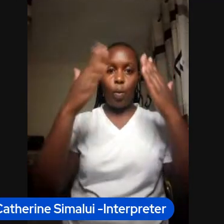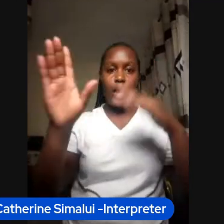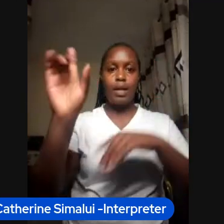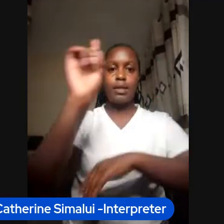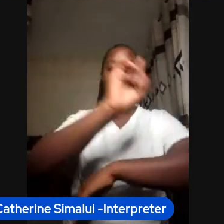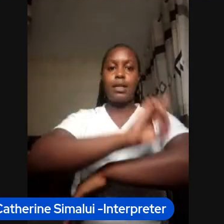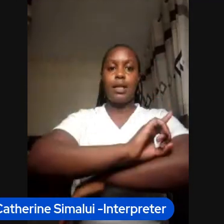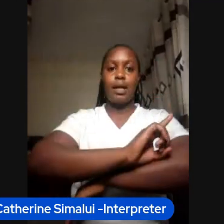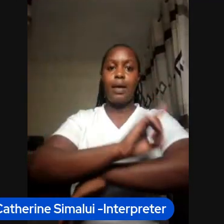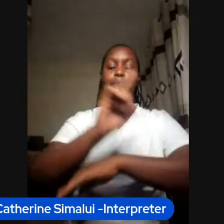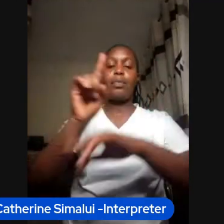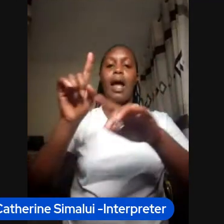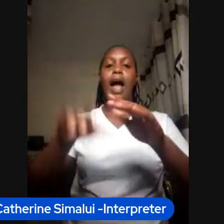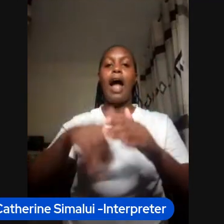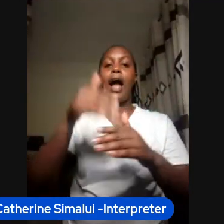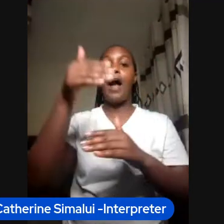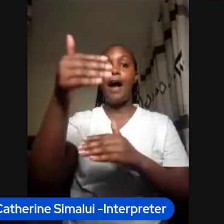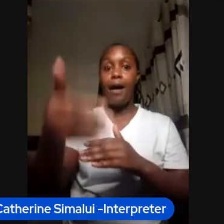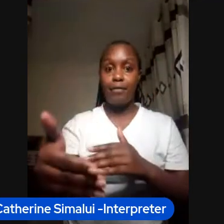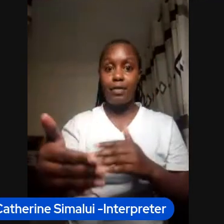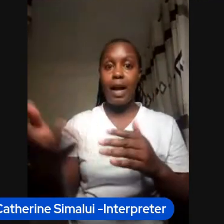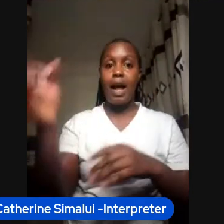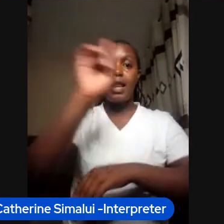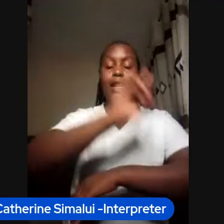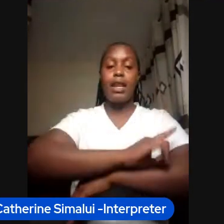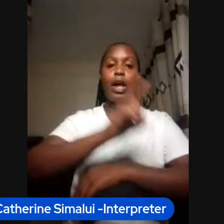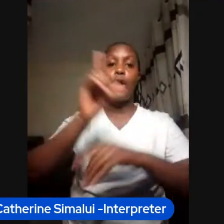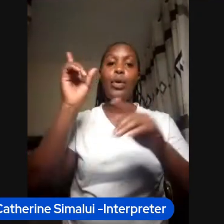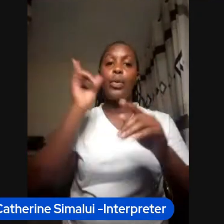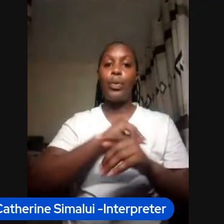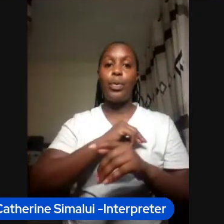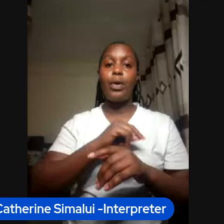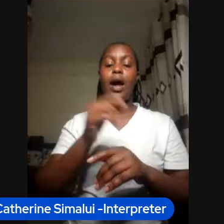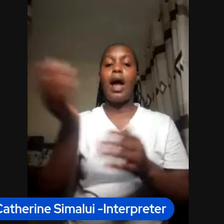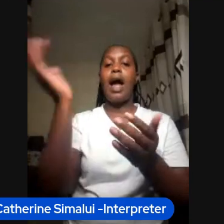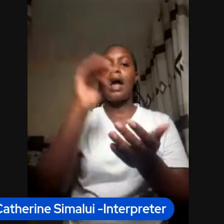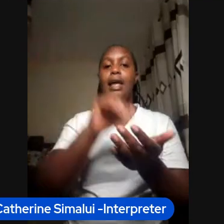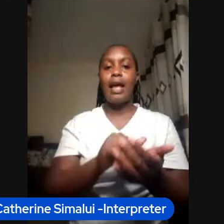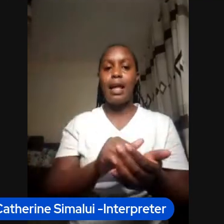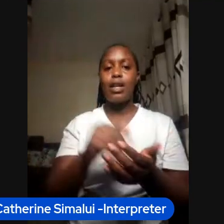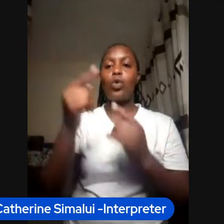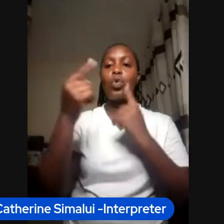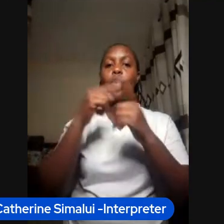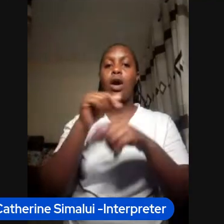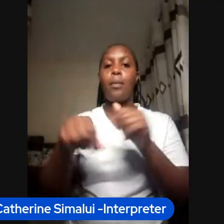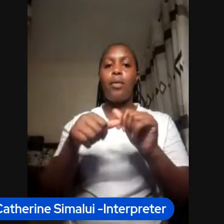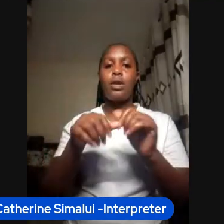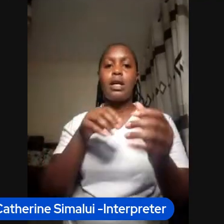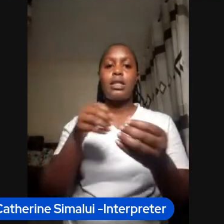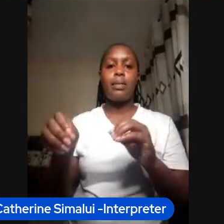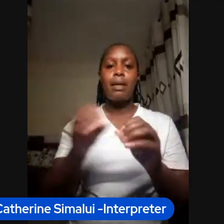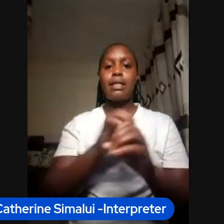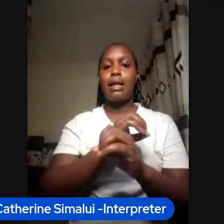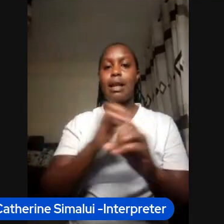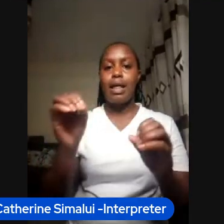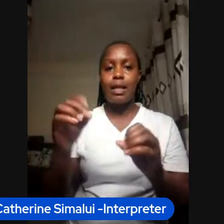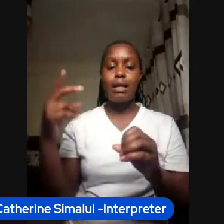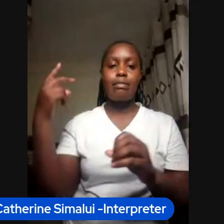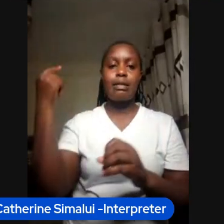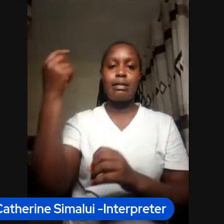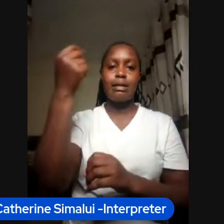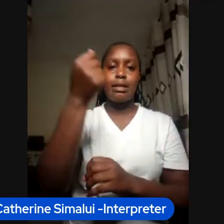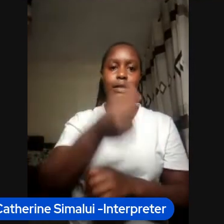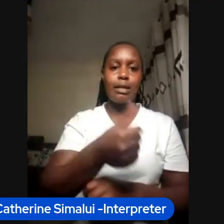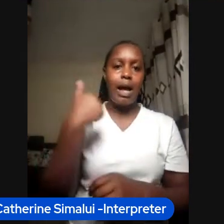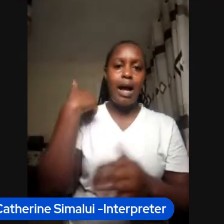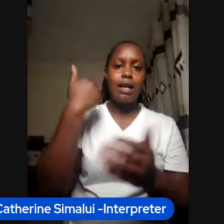and after that day, you'll never see them mention disability again for the rest of the year until another disability